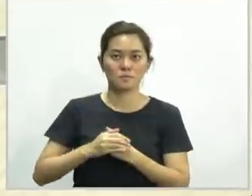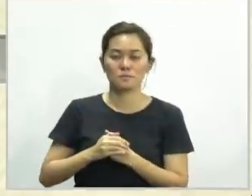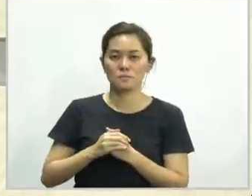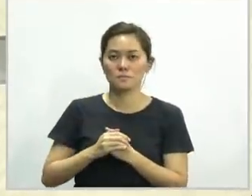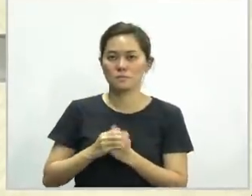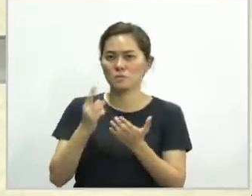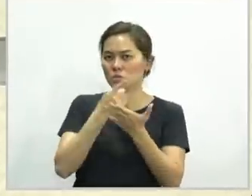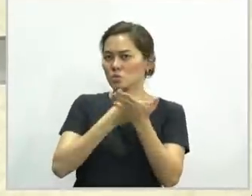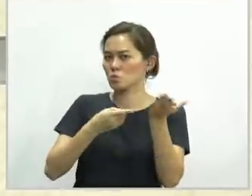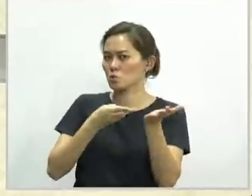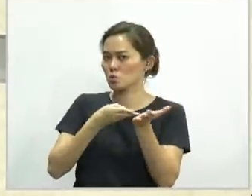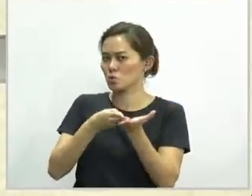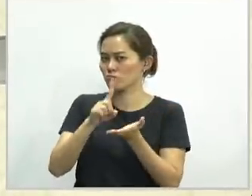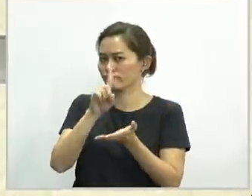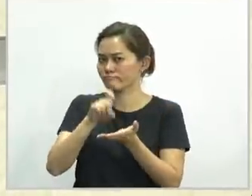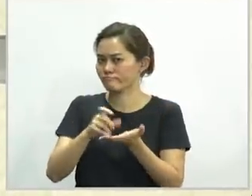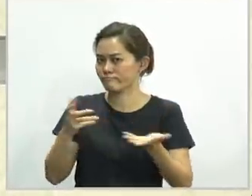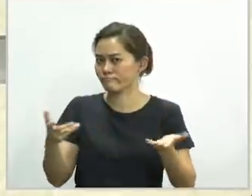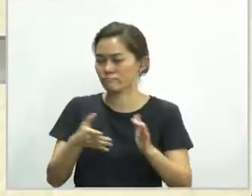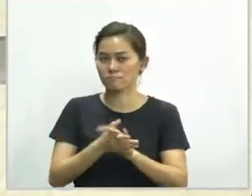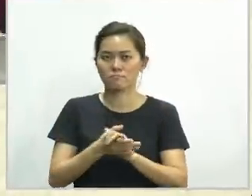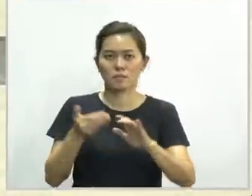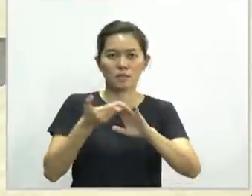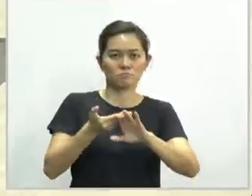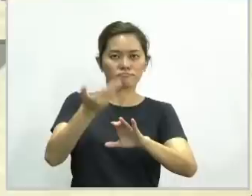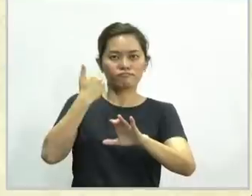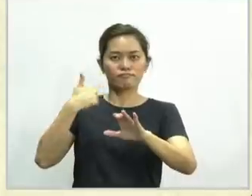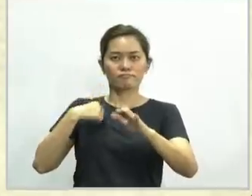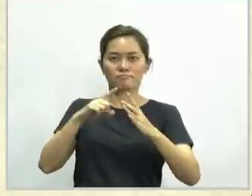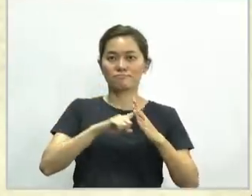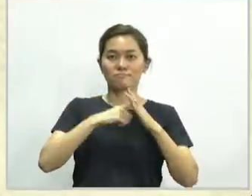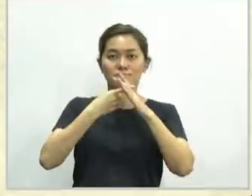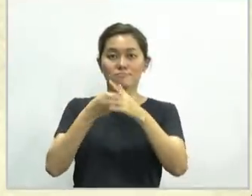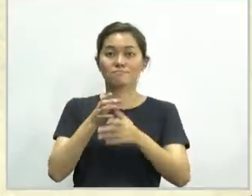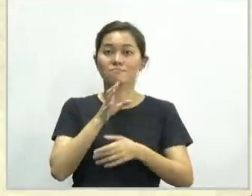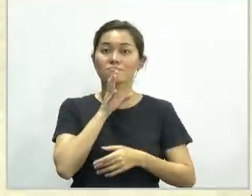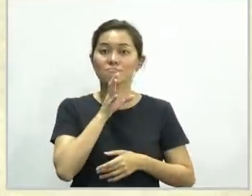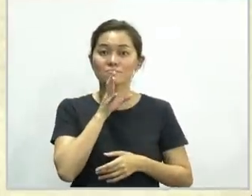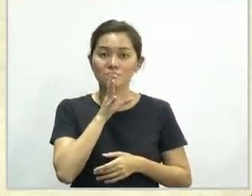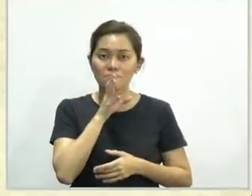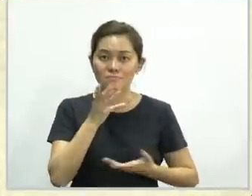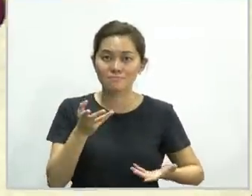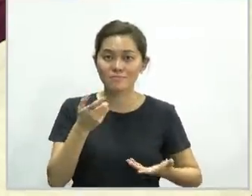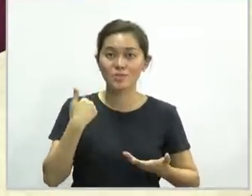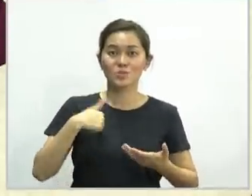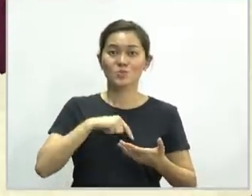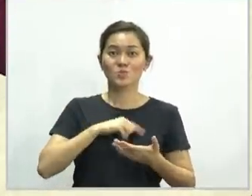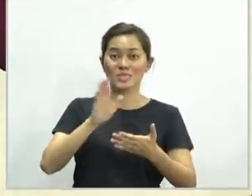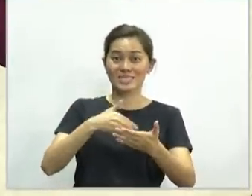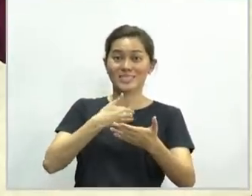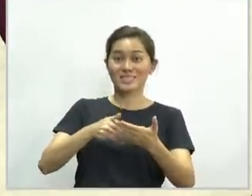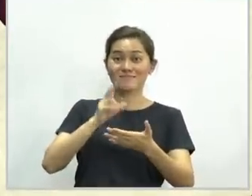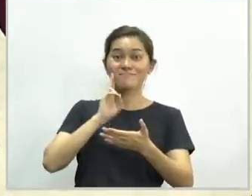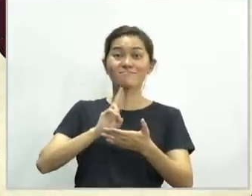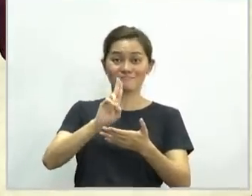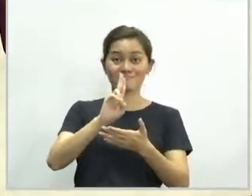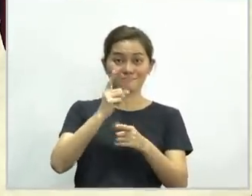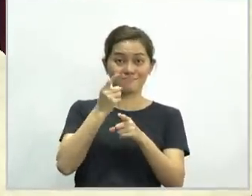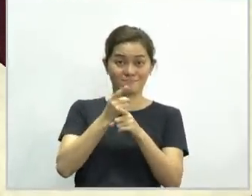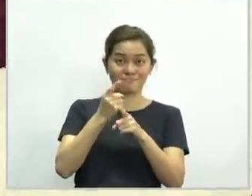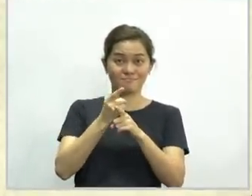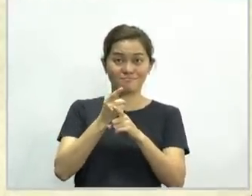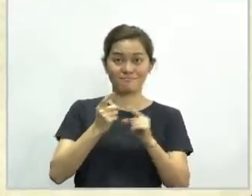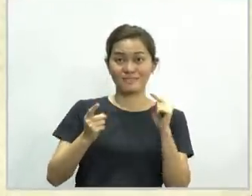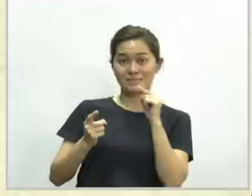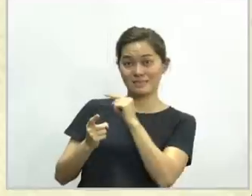What is the truth? Just before I began to speak, we sang a song. And that